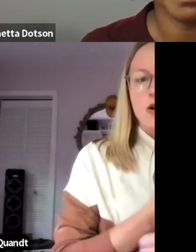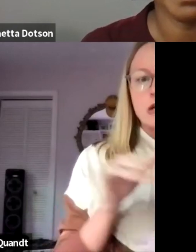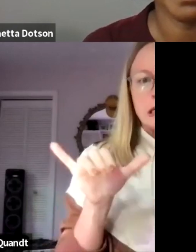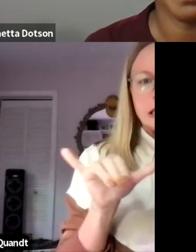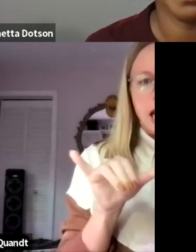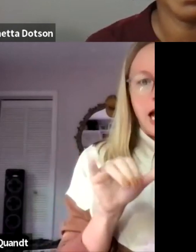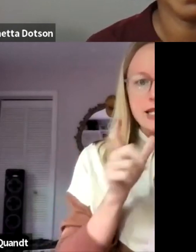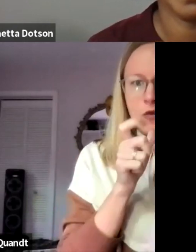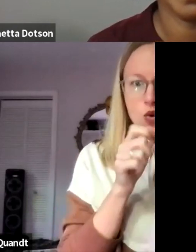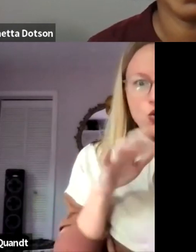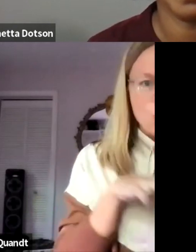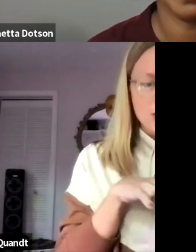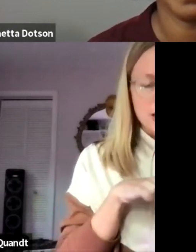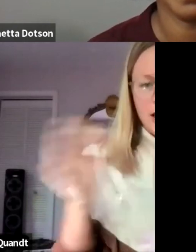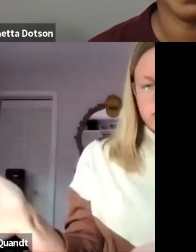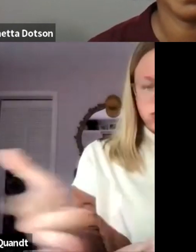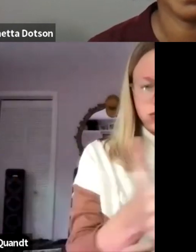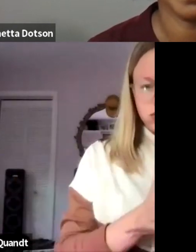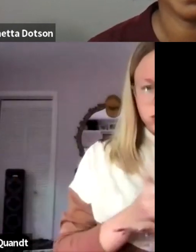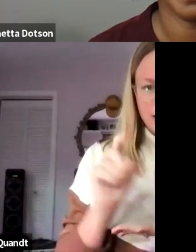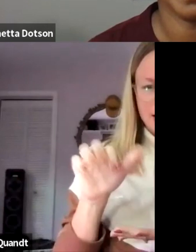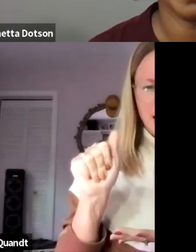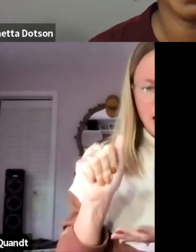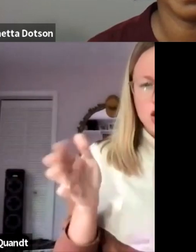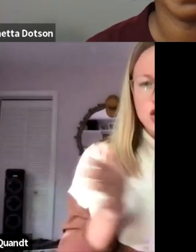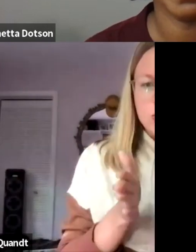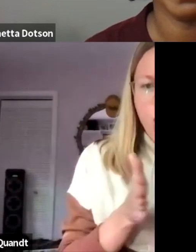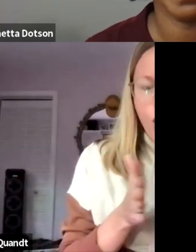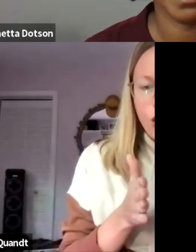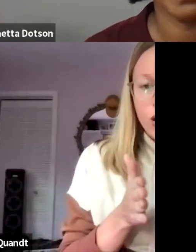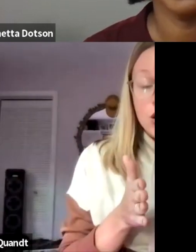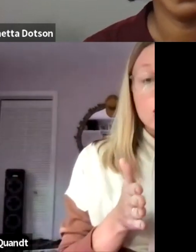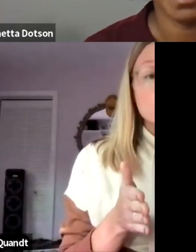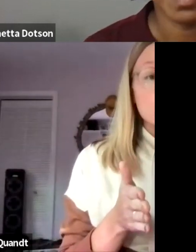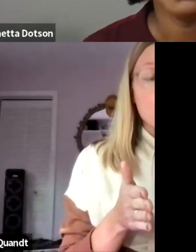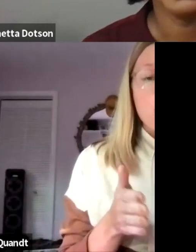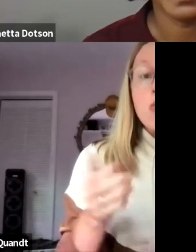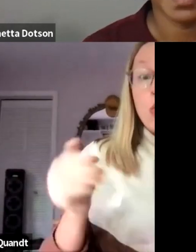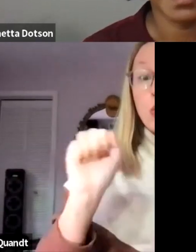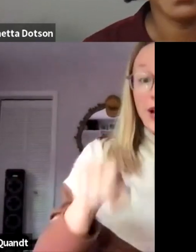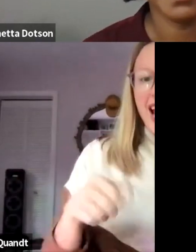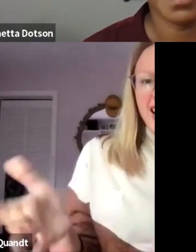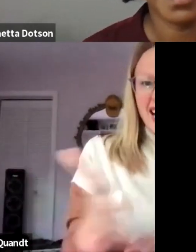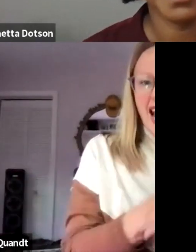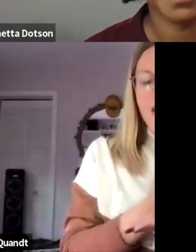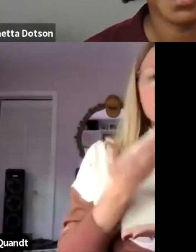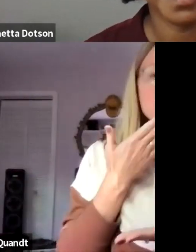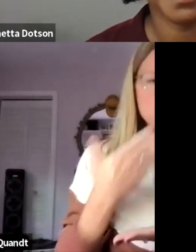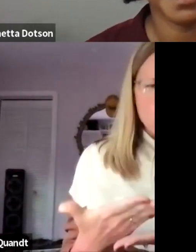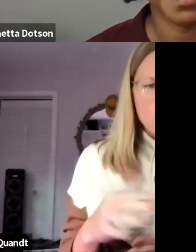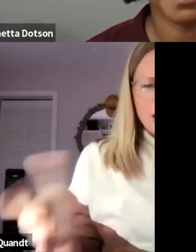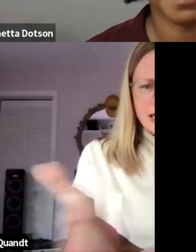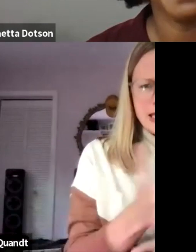it's a problem with the size of the sample and who we're studying. It ends up being a small data set.